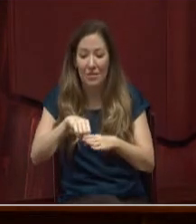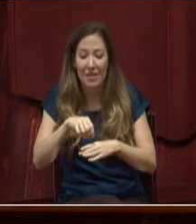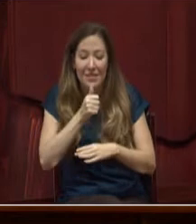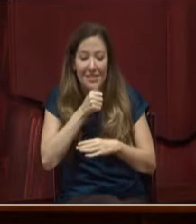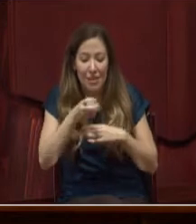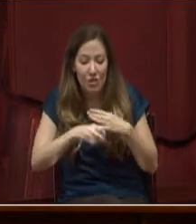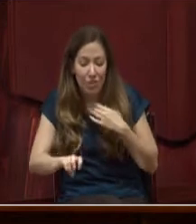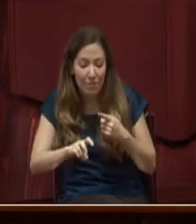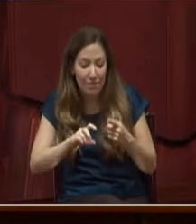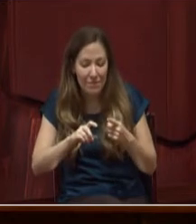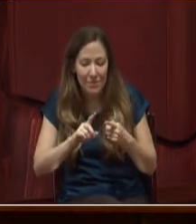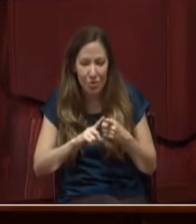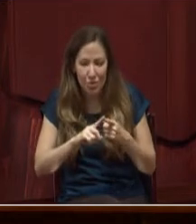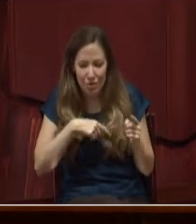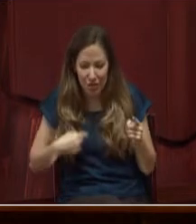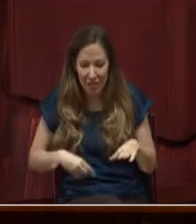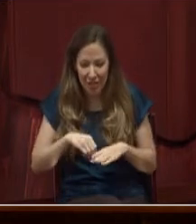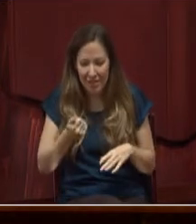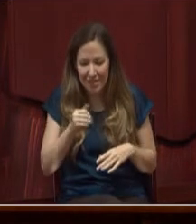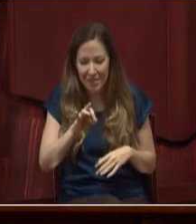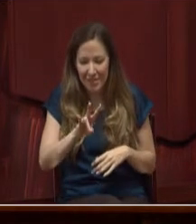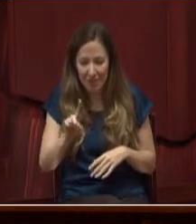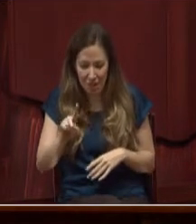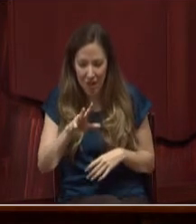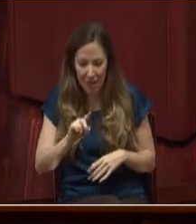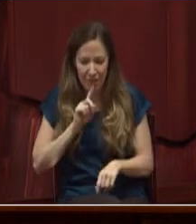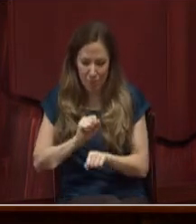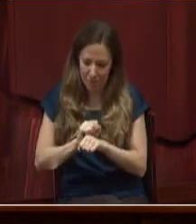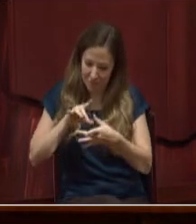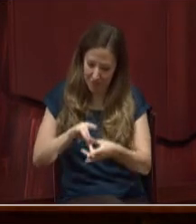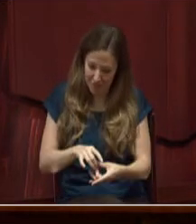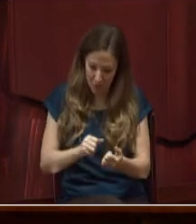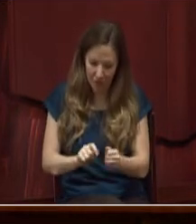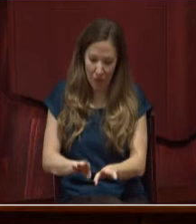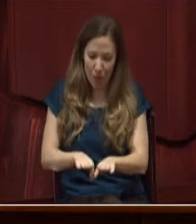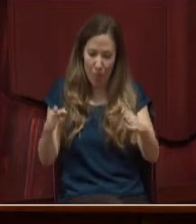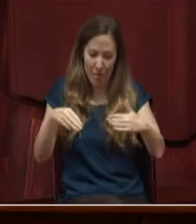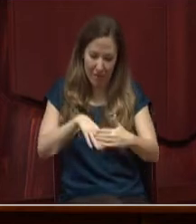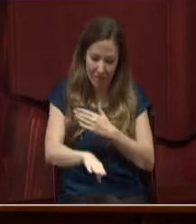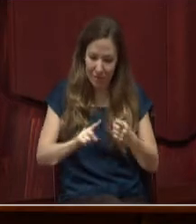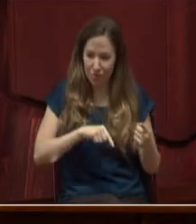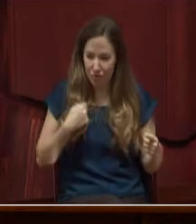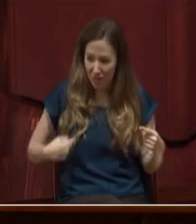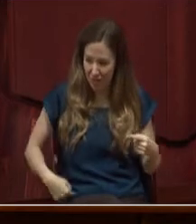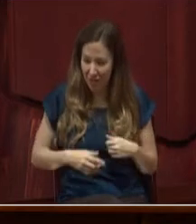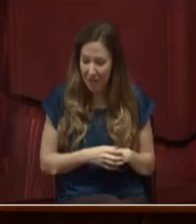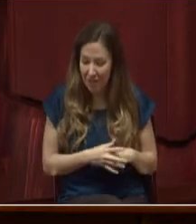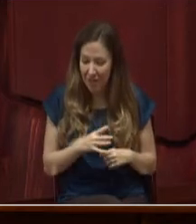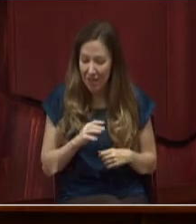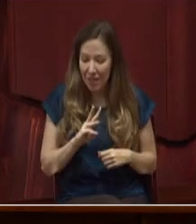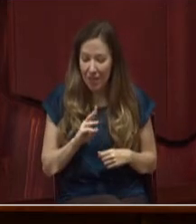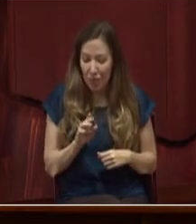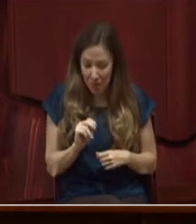Kissinger's secret trip to China in July 71, and he was then central to the implementation of that opening throughout. Winston accompanied Nixon and